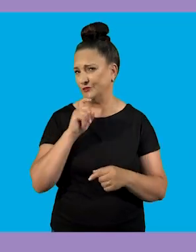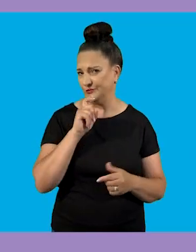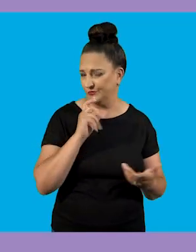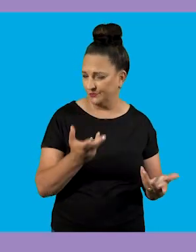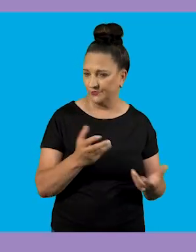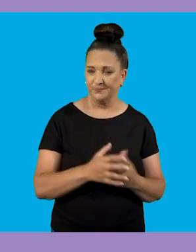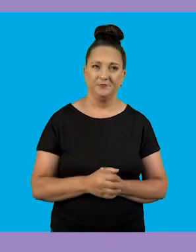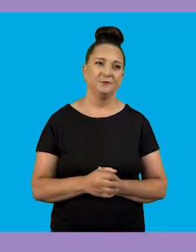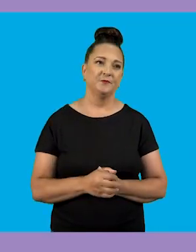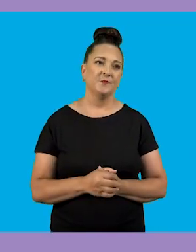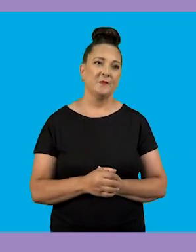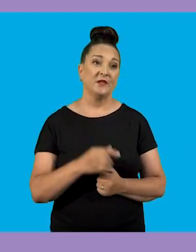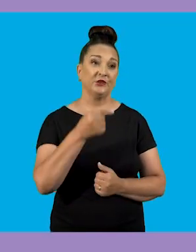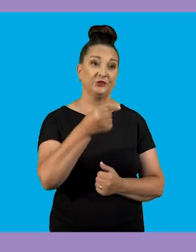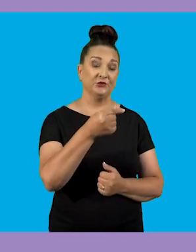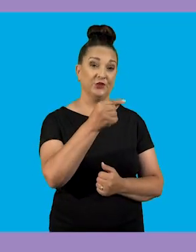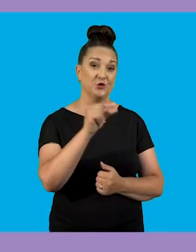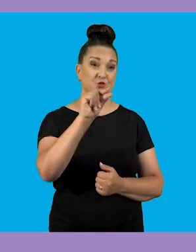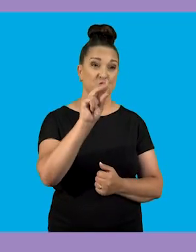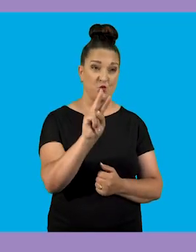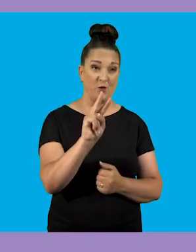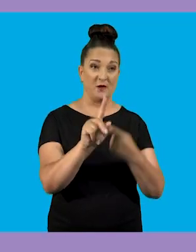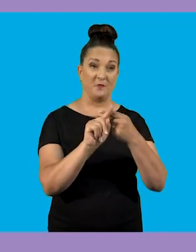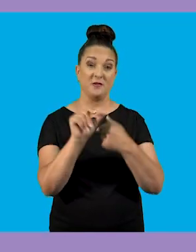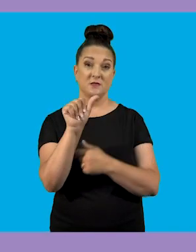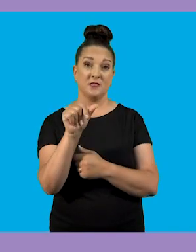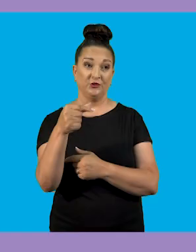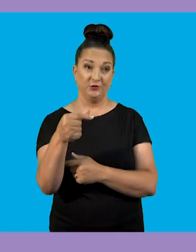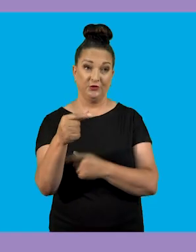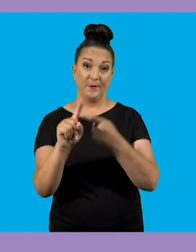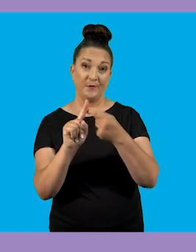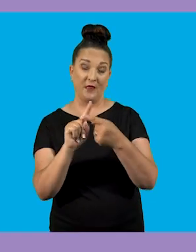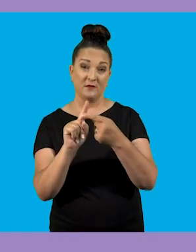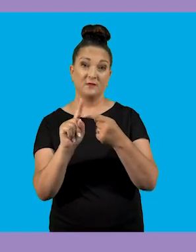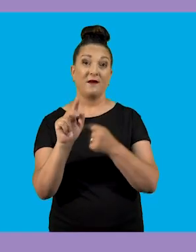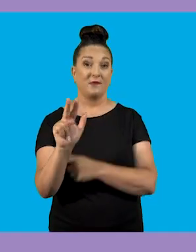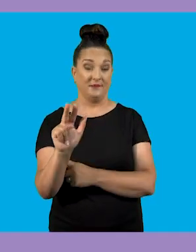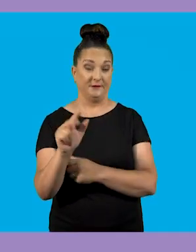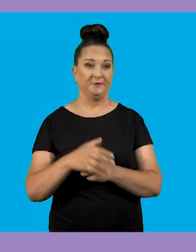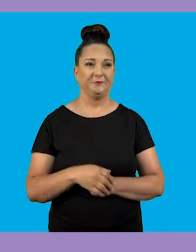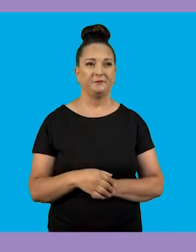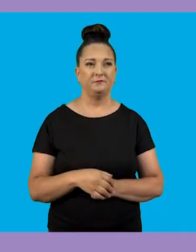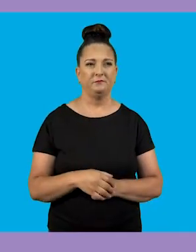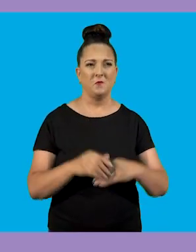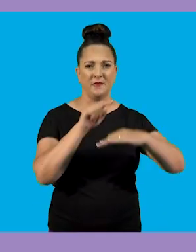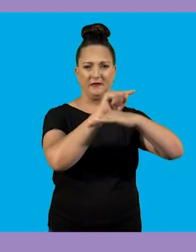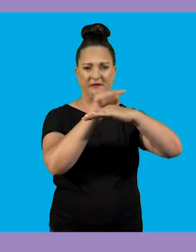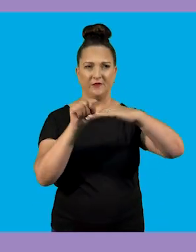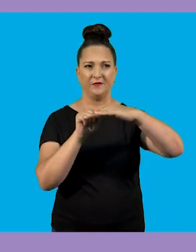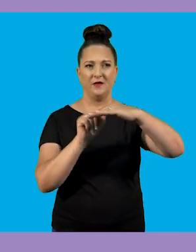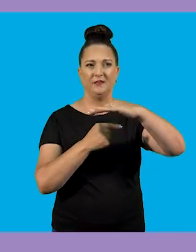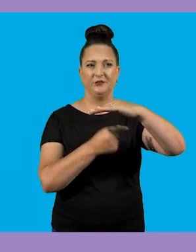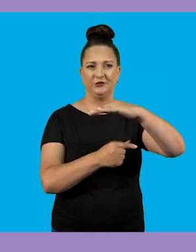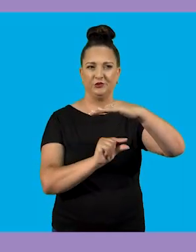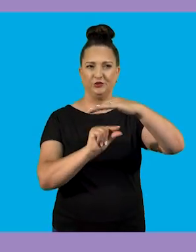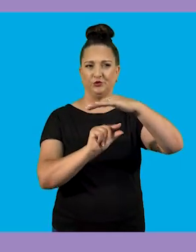simplify these fractions. We have the g squared plus 6g plus 8. This is all divided by